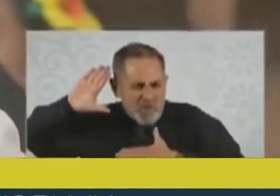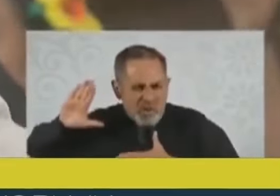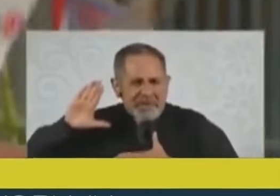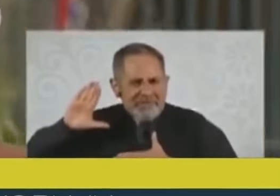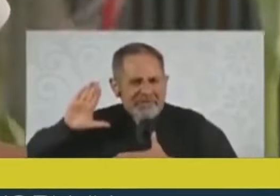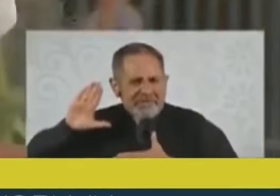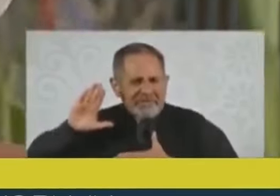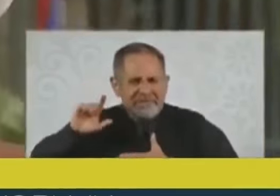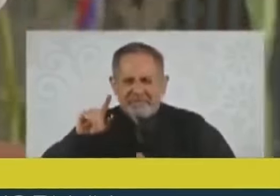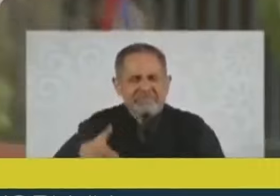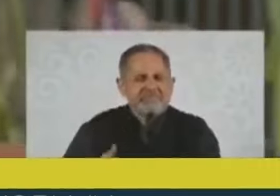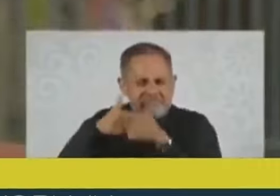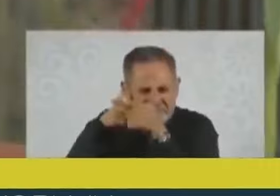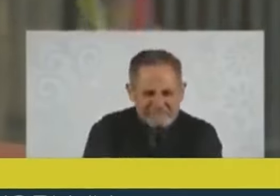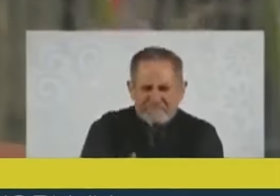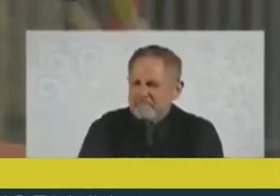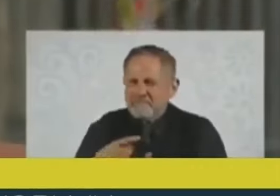I commit